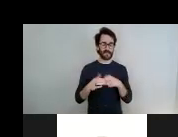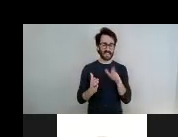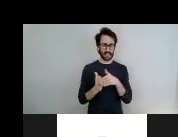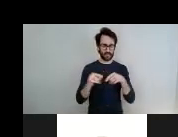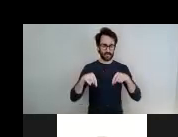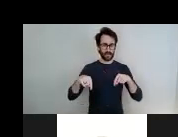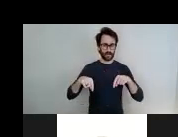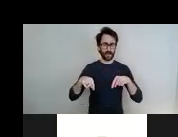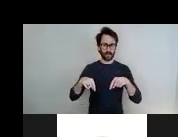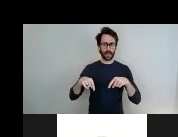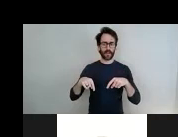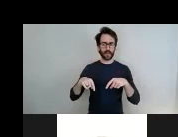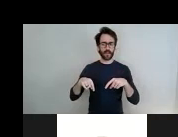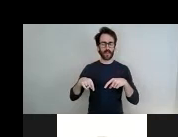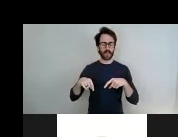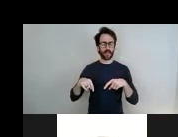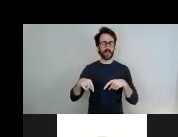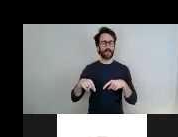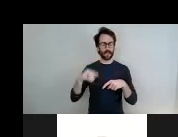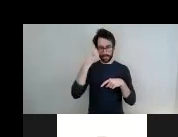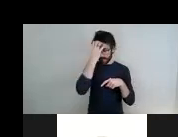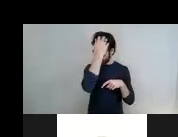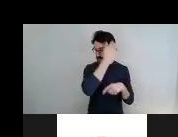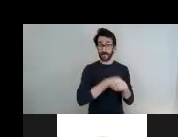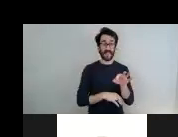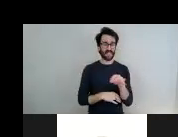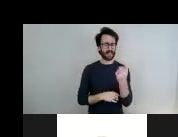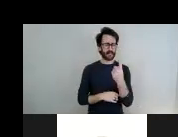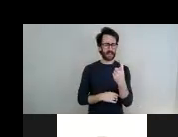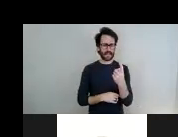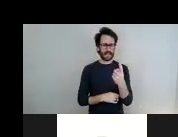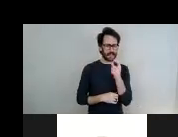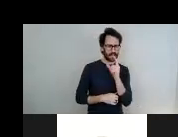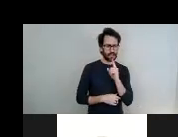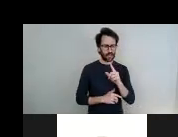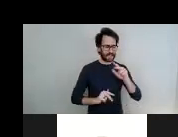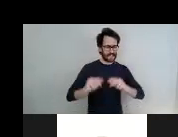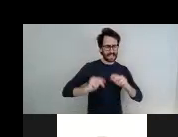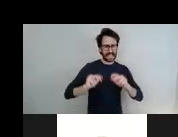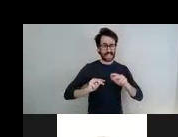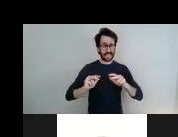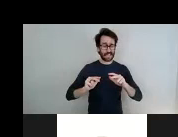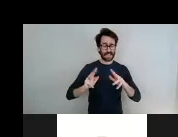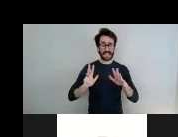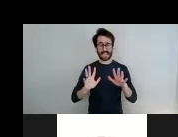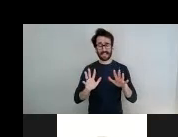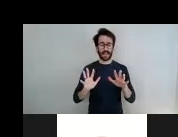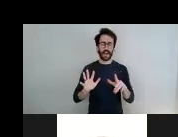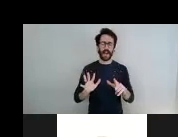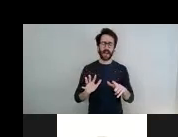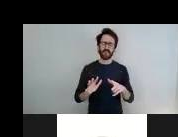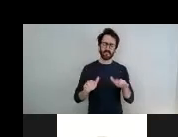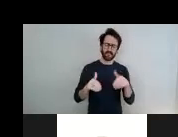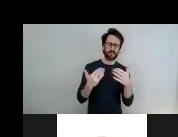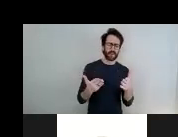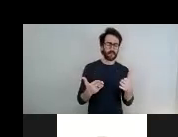that if generally if you don't know much about something, it's always it's always a good idea not